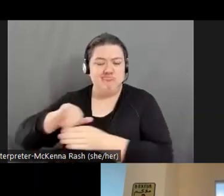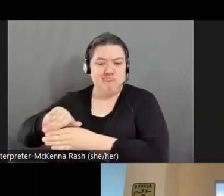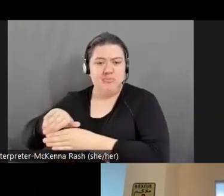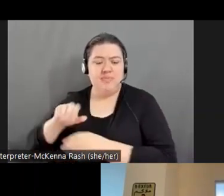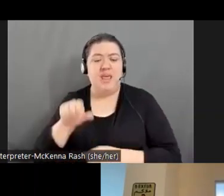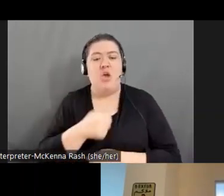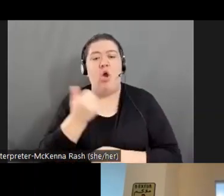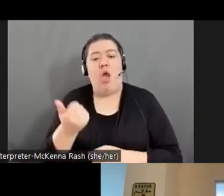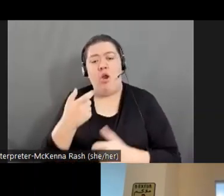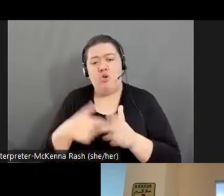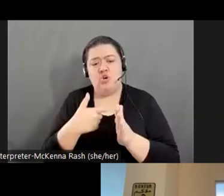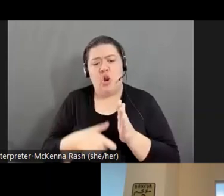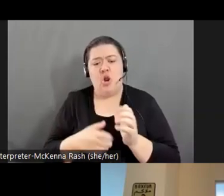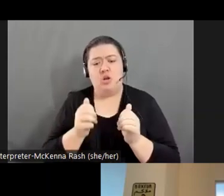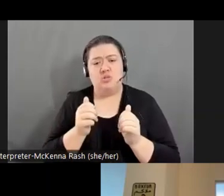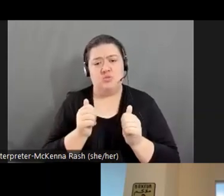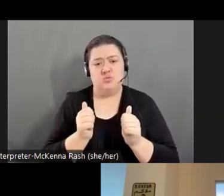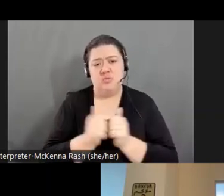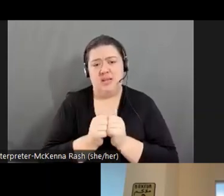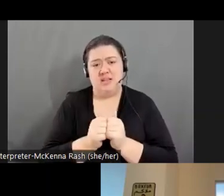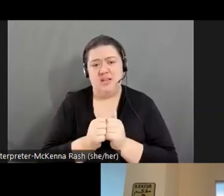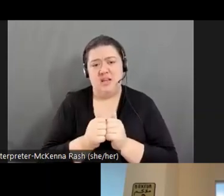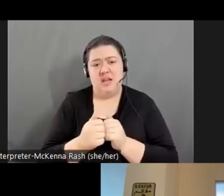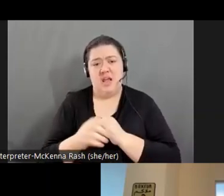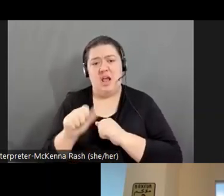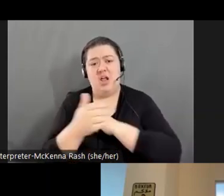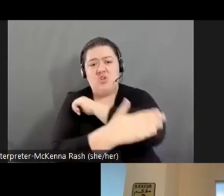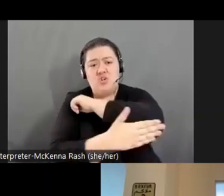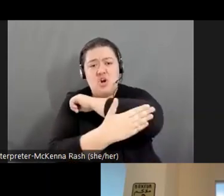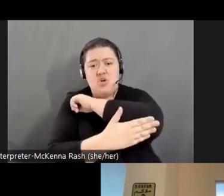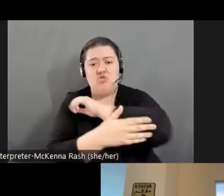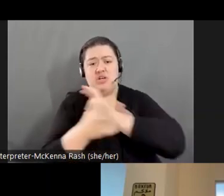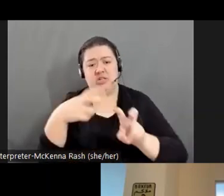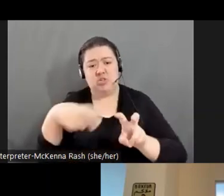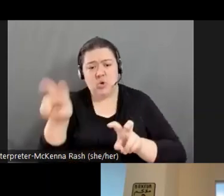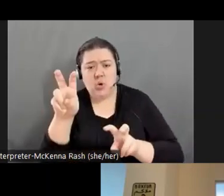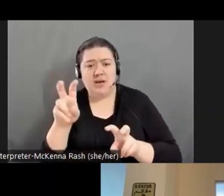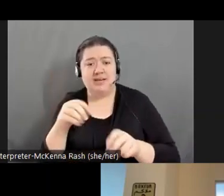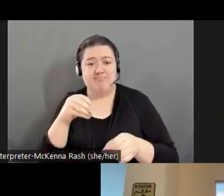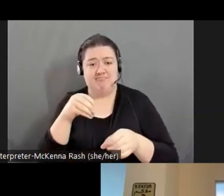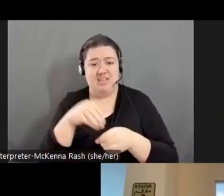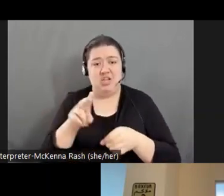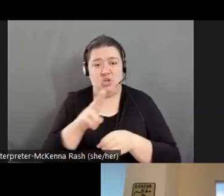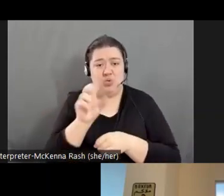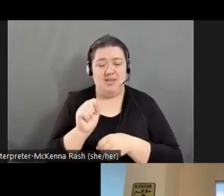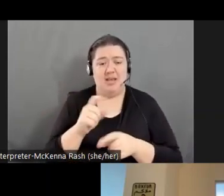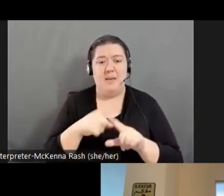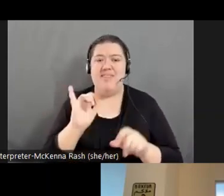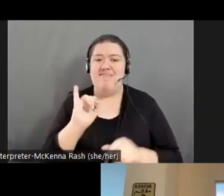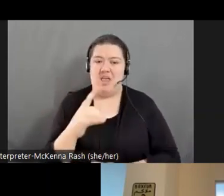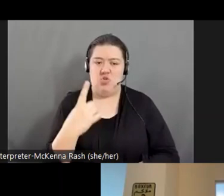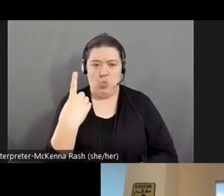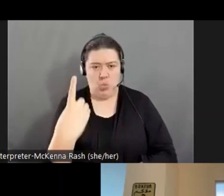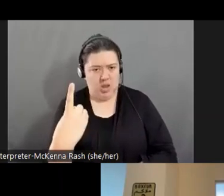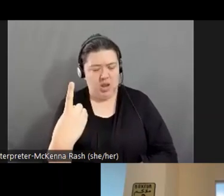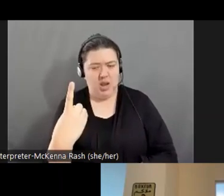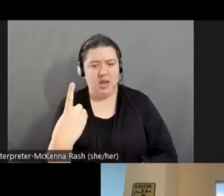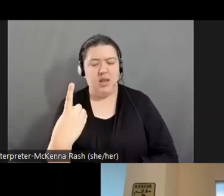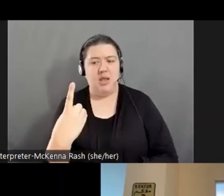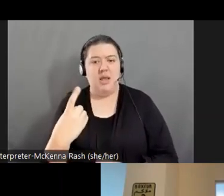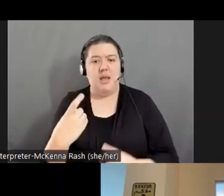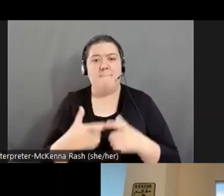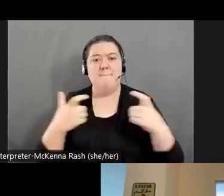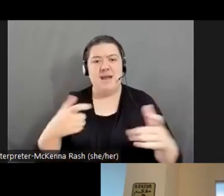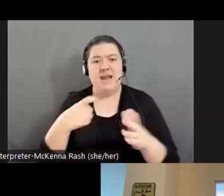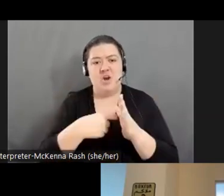costs to deal with for a foreign band touring United States, but that's just one large